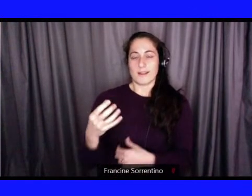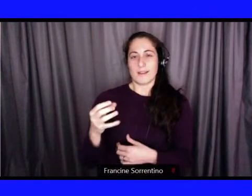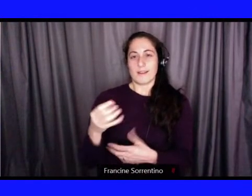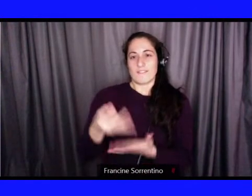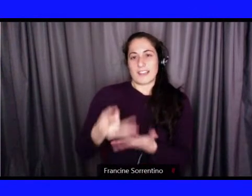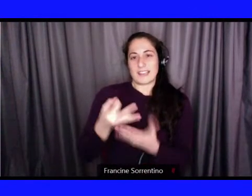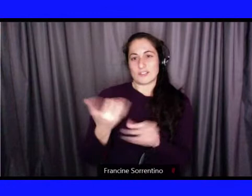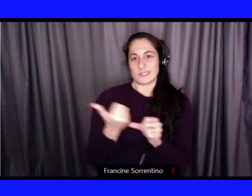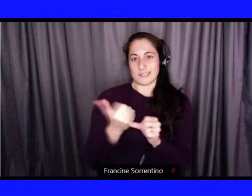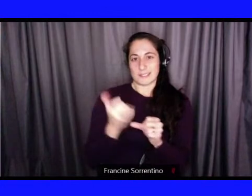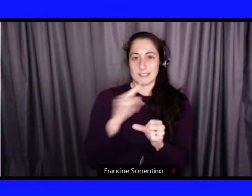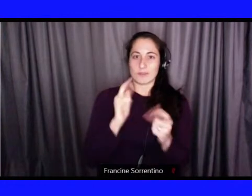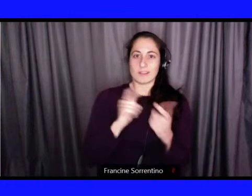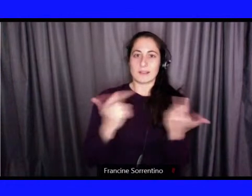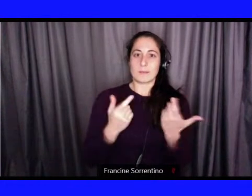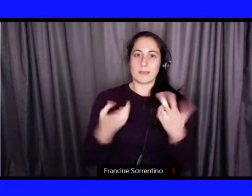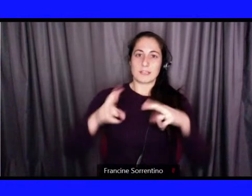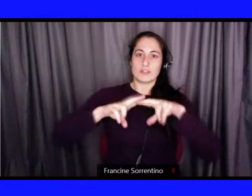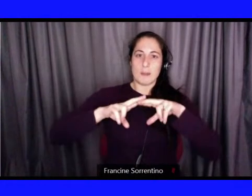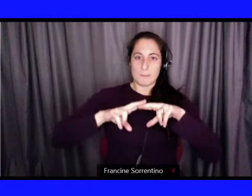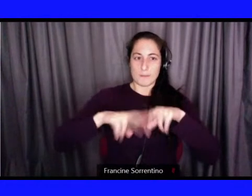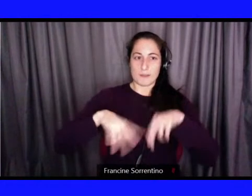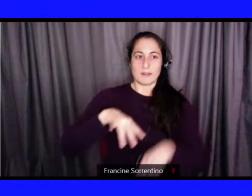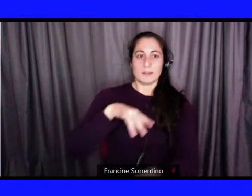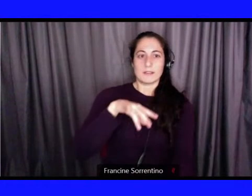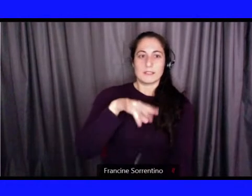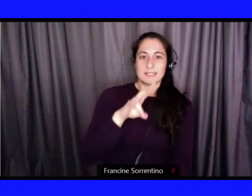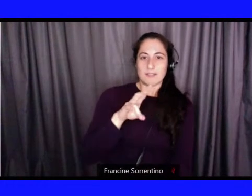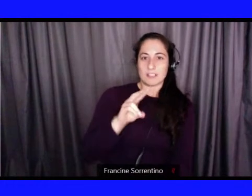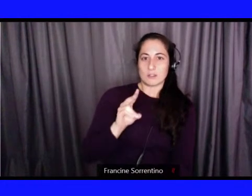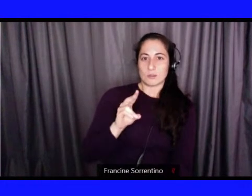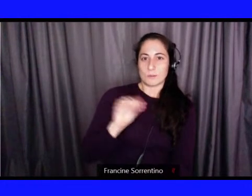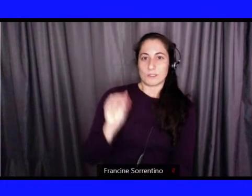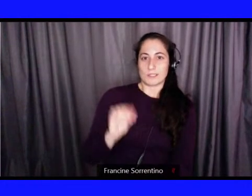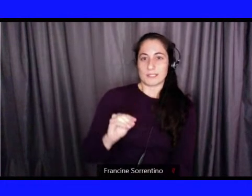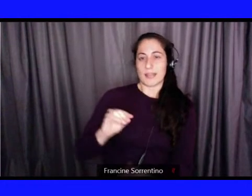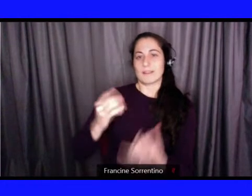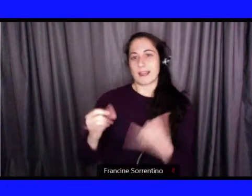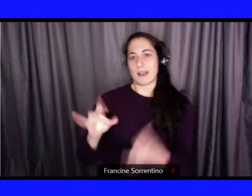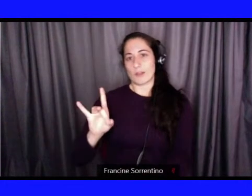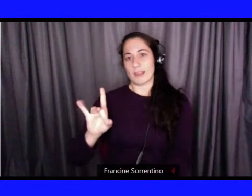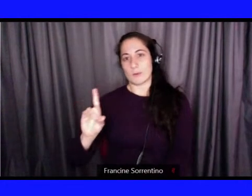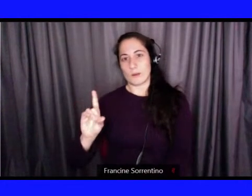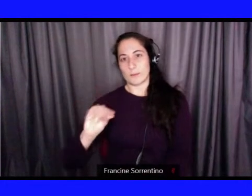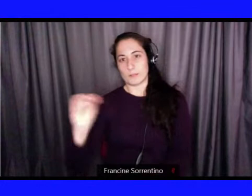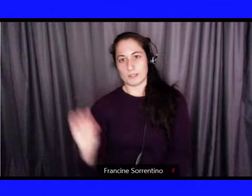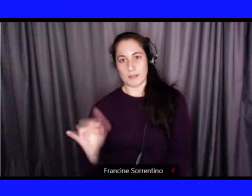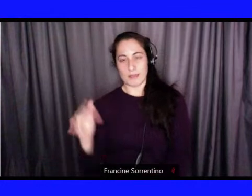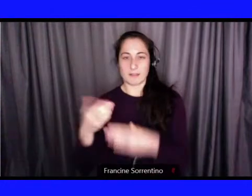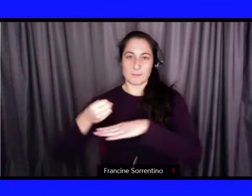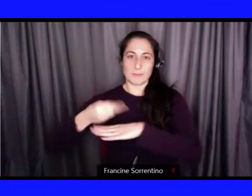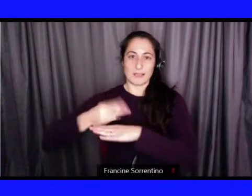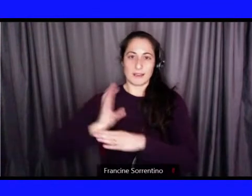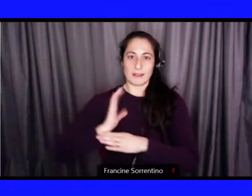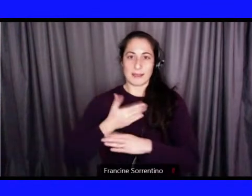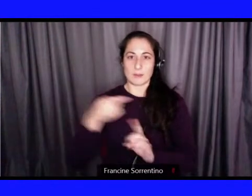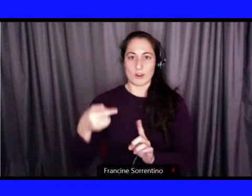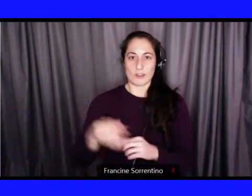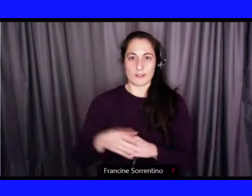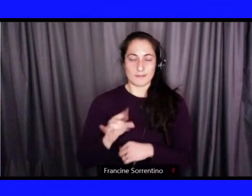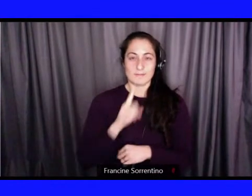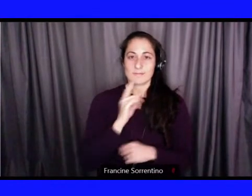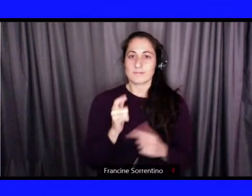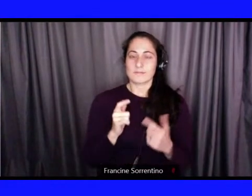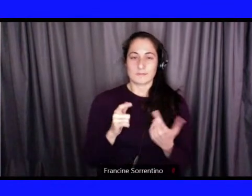Another key one for us that's trending positive are our access to care measures. So exciting to see this. Our